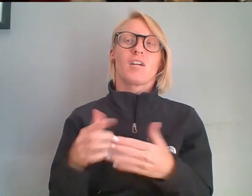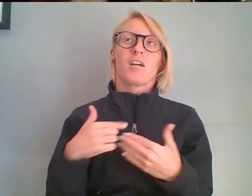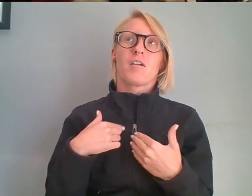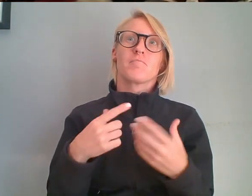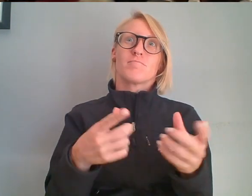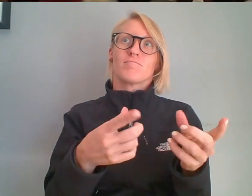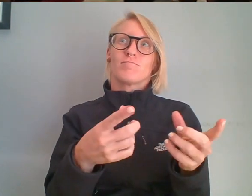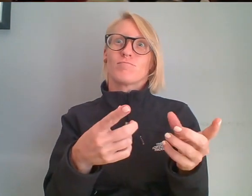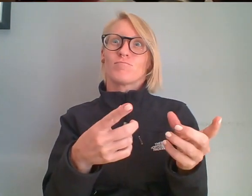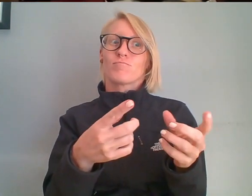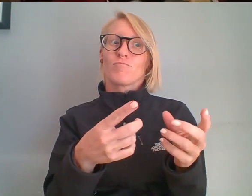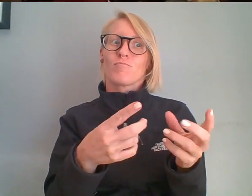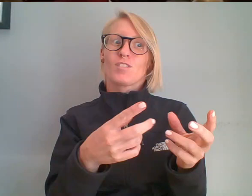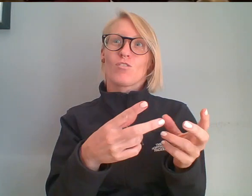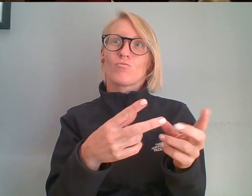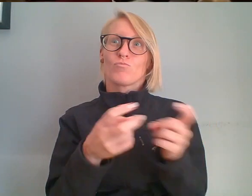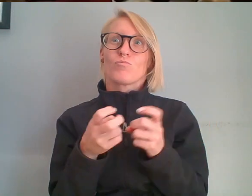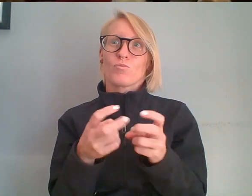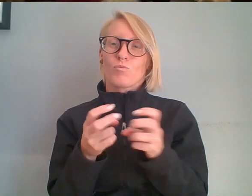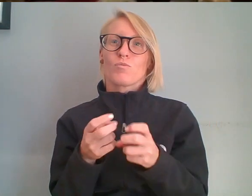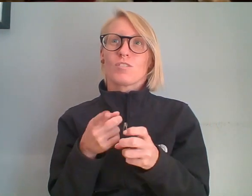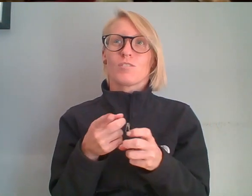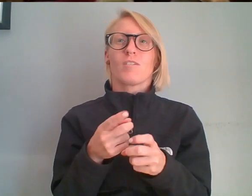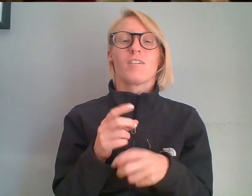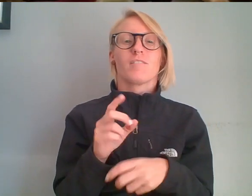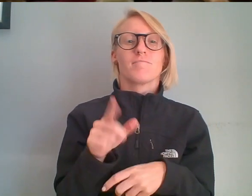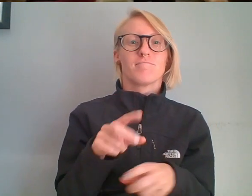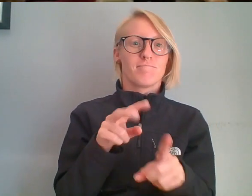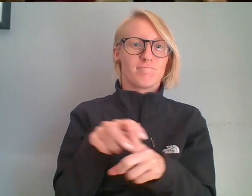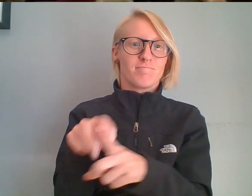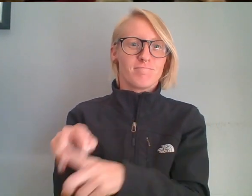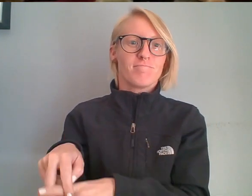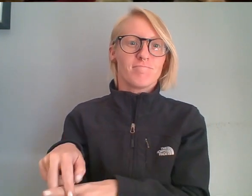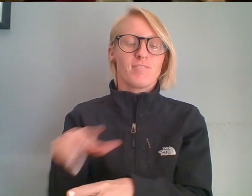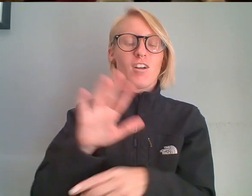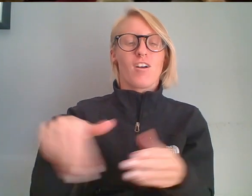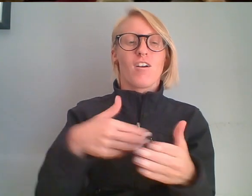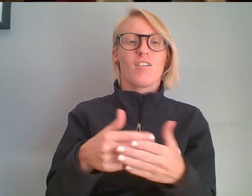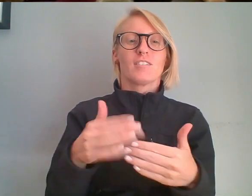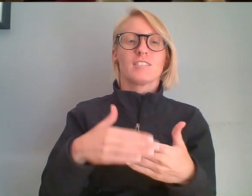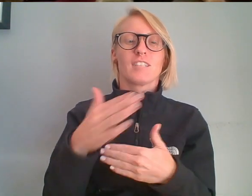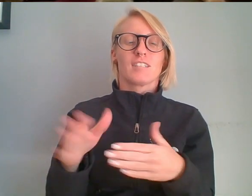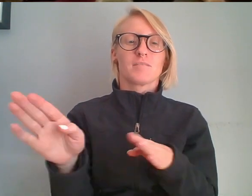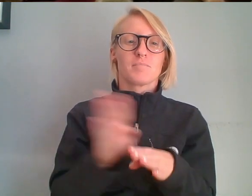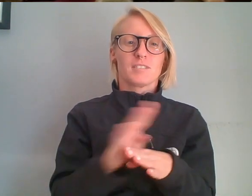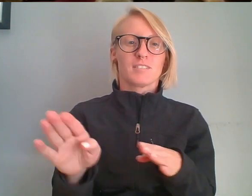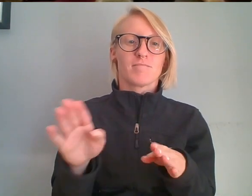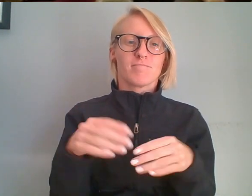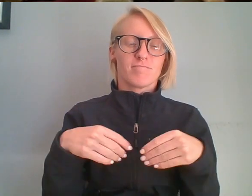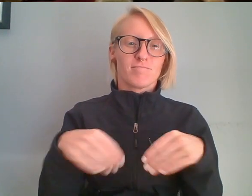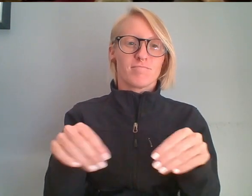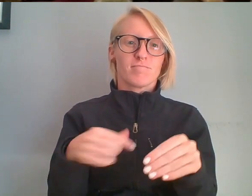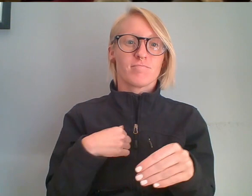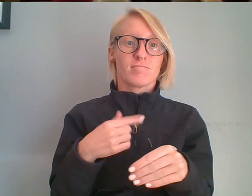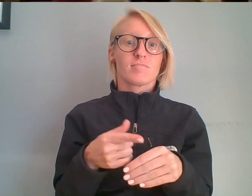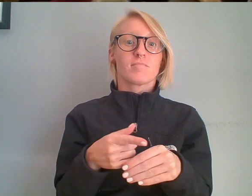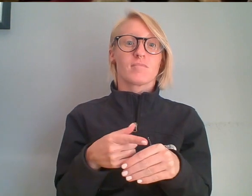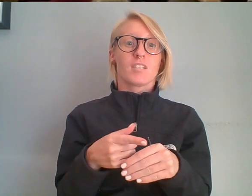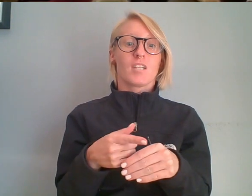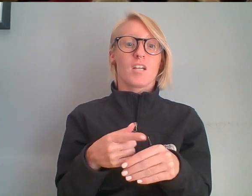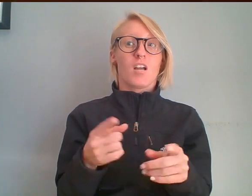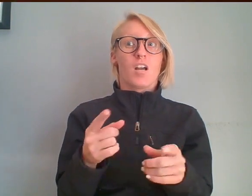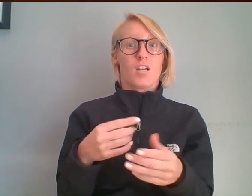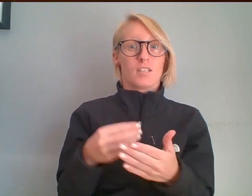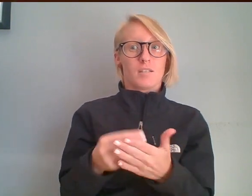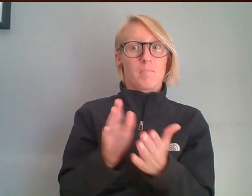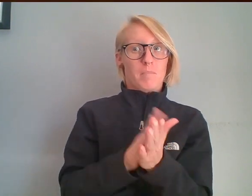as my salespeople. Please try to ignore this, but as we're speaking, the handout I told you about is coming around.